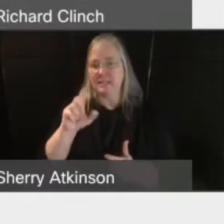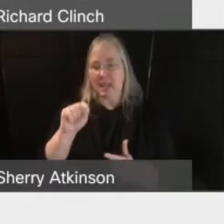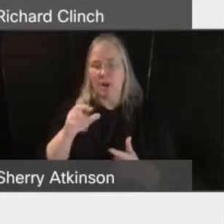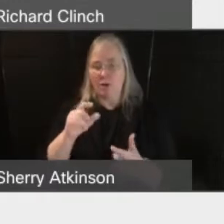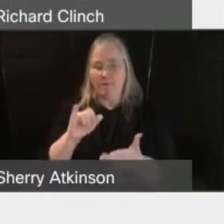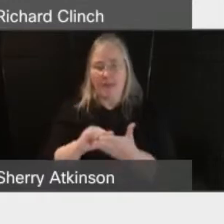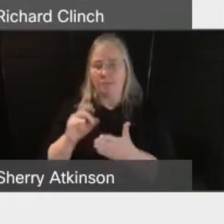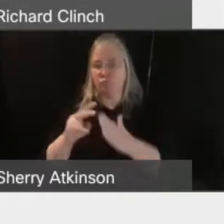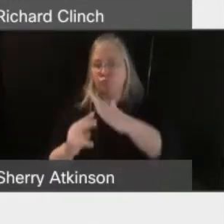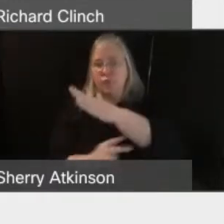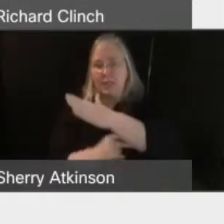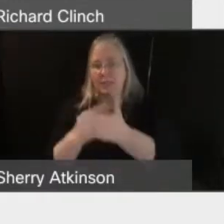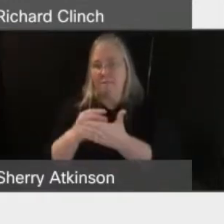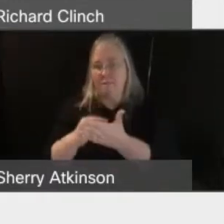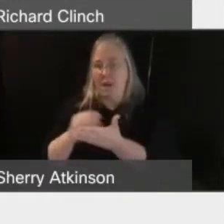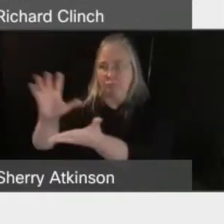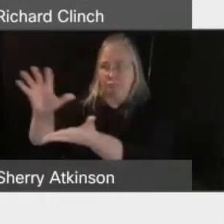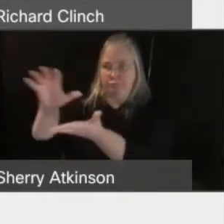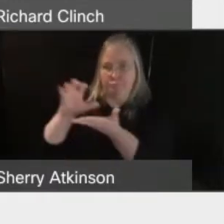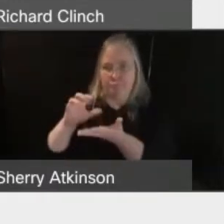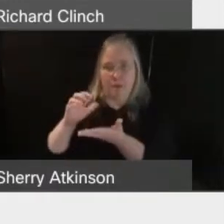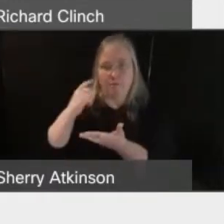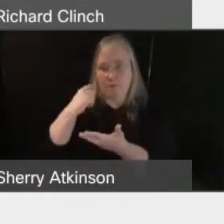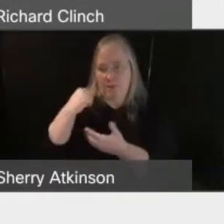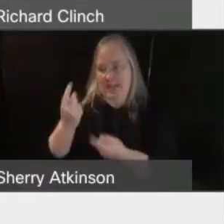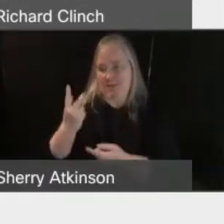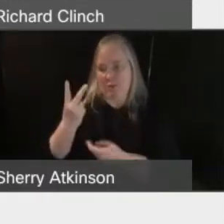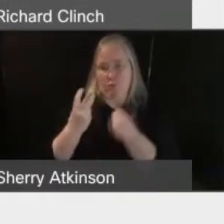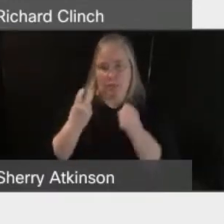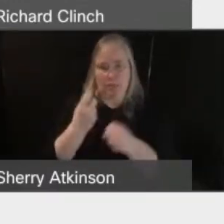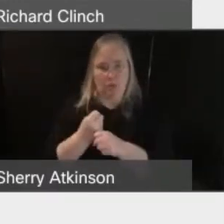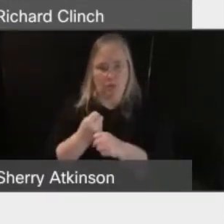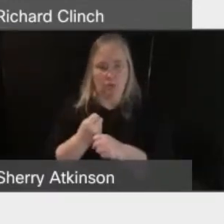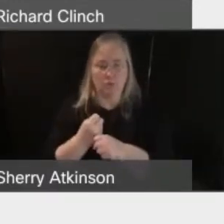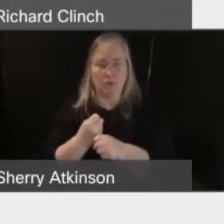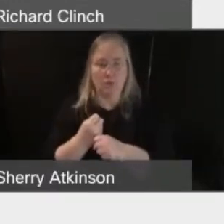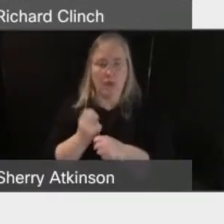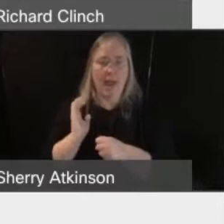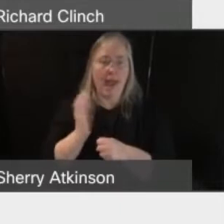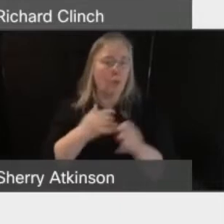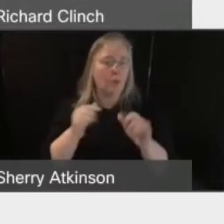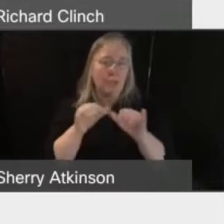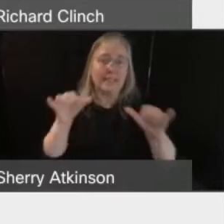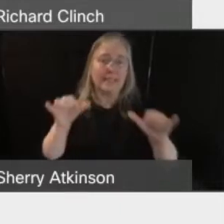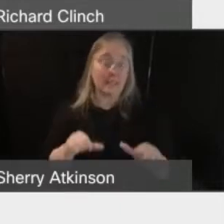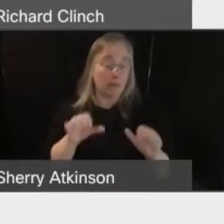that we received for the last 2 years, our system could